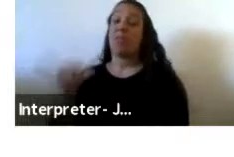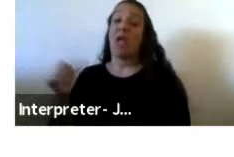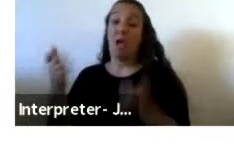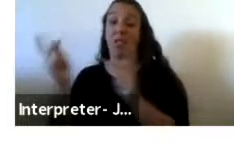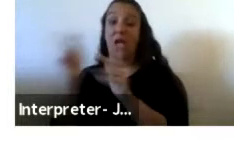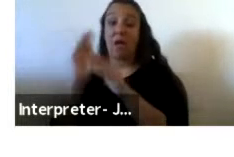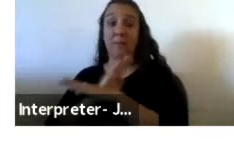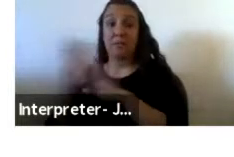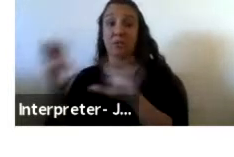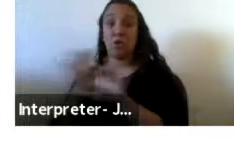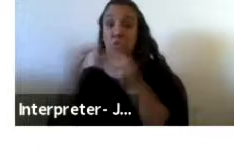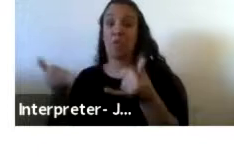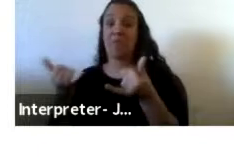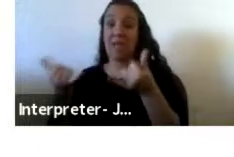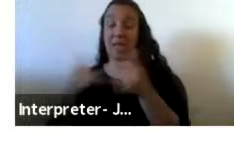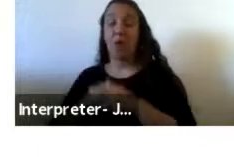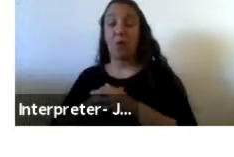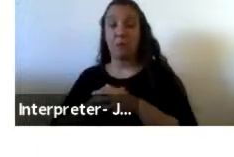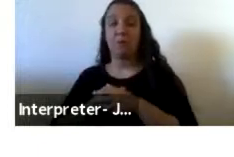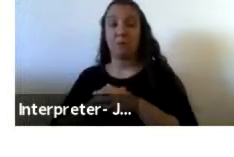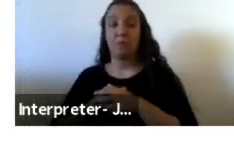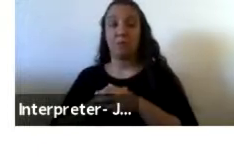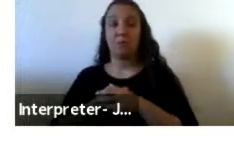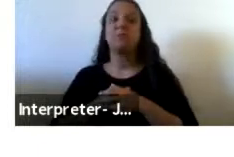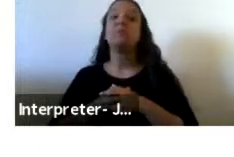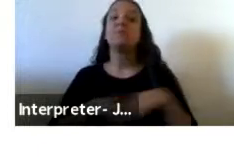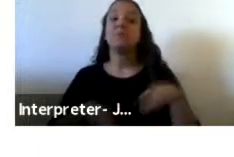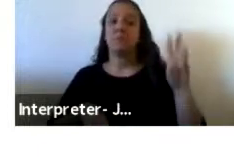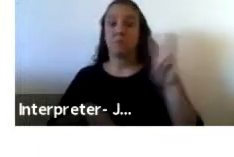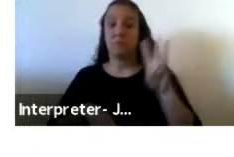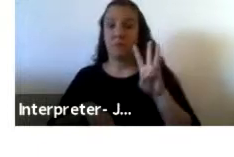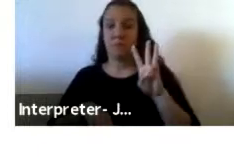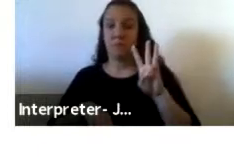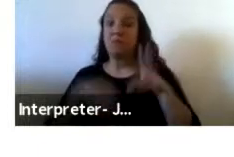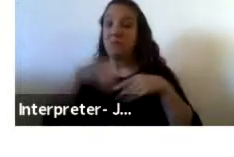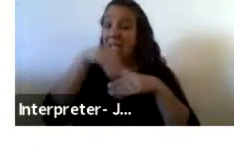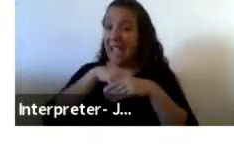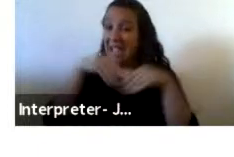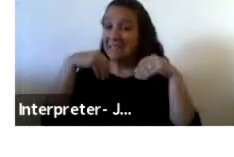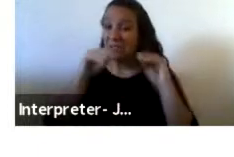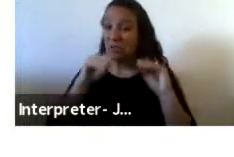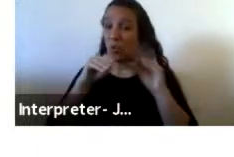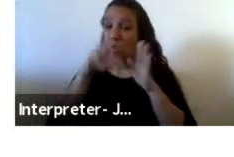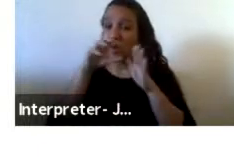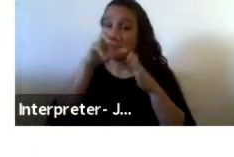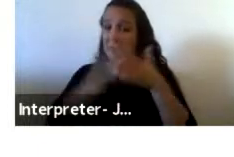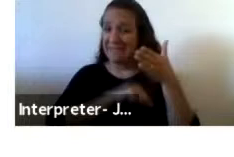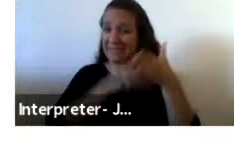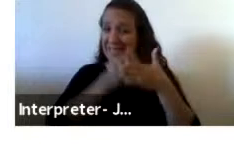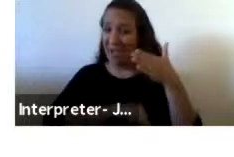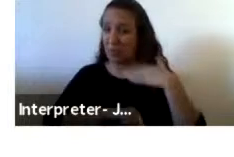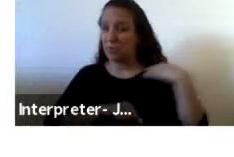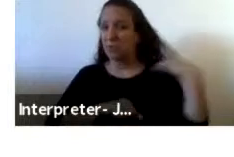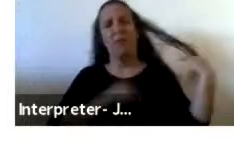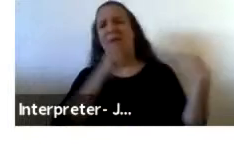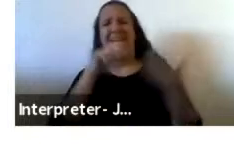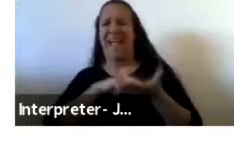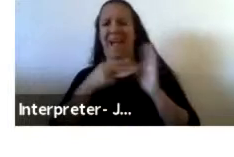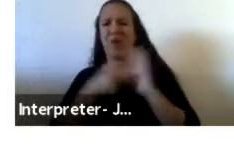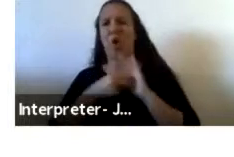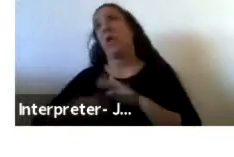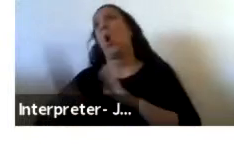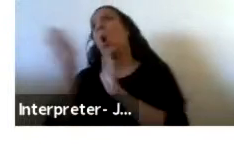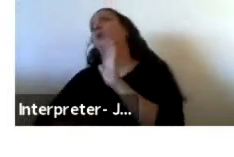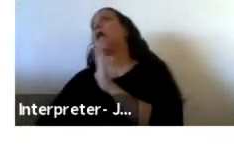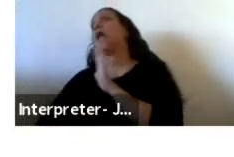are doing now. And when I say the in-store discount, I'm not talking about, becoming the bargain basement special. What I'm